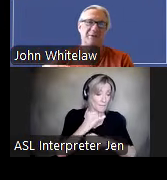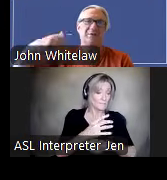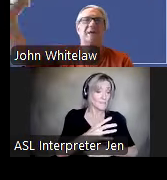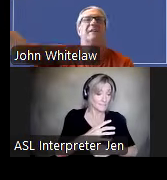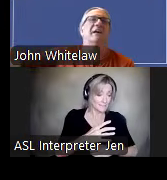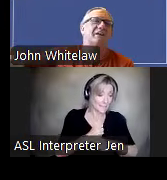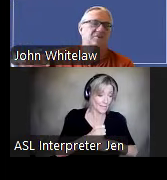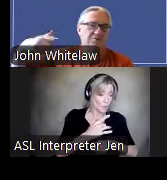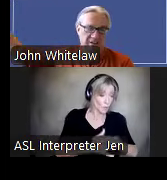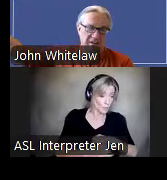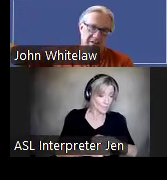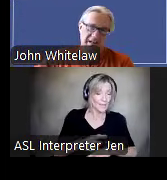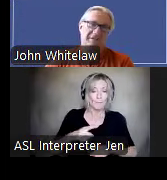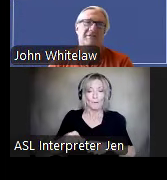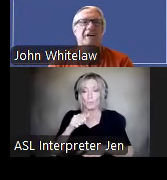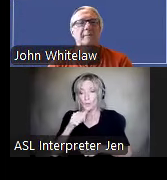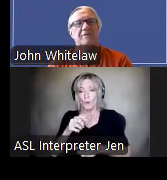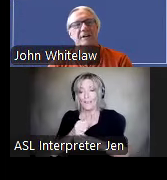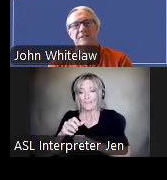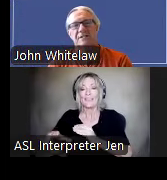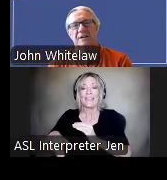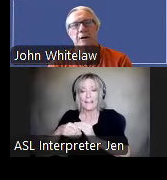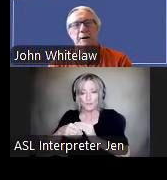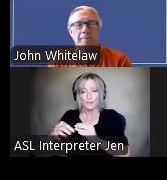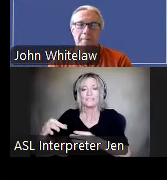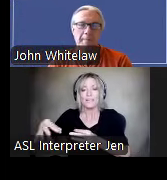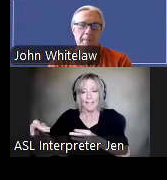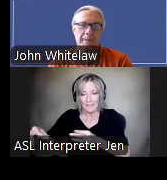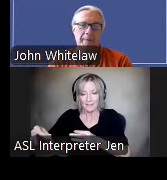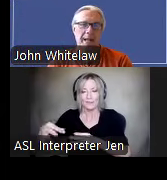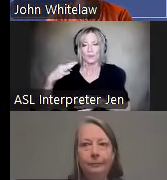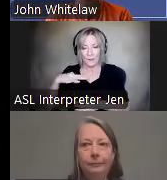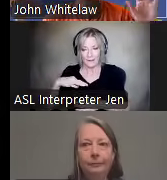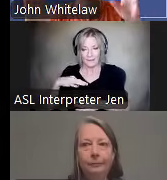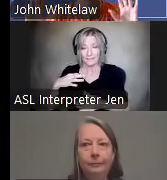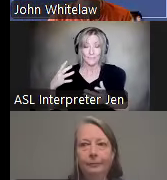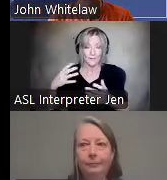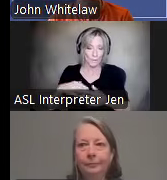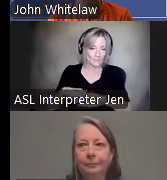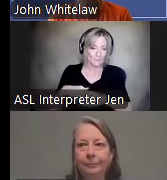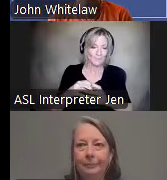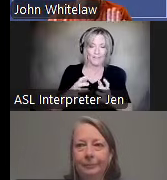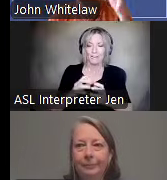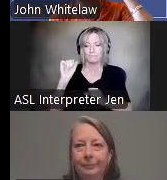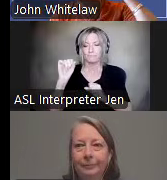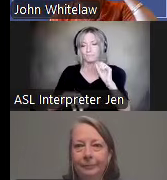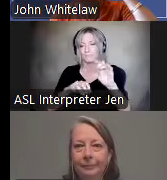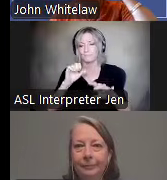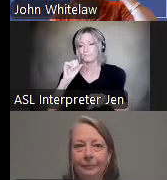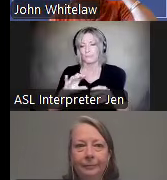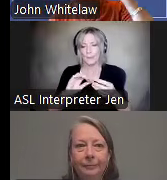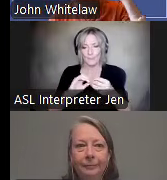but you don't get the extra delayed retirement credits. Anyway, that's a lot of numbers. I will